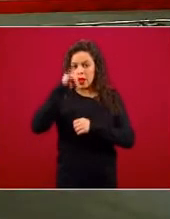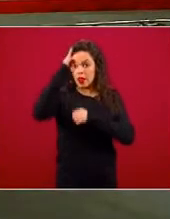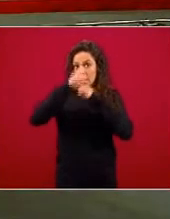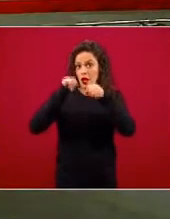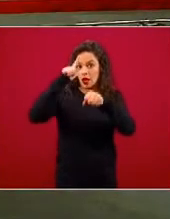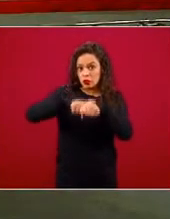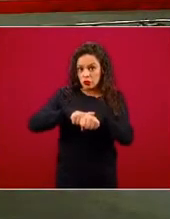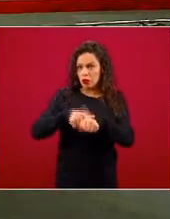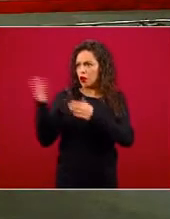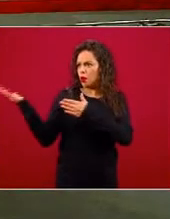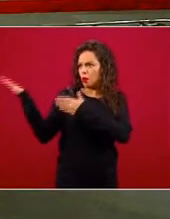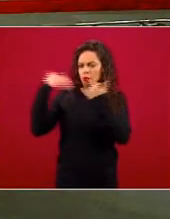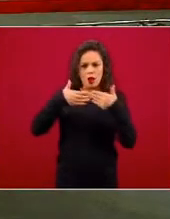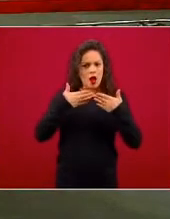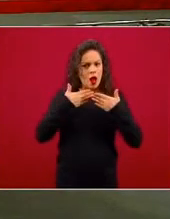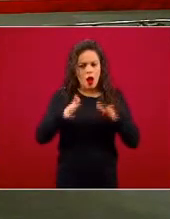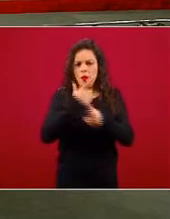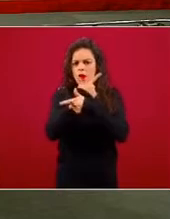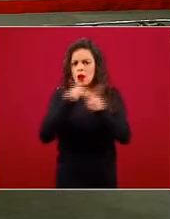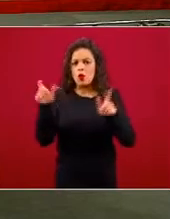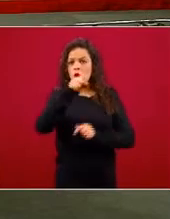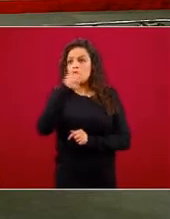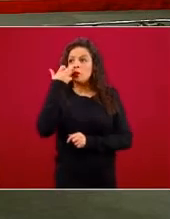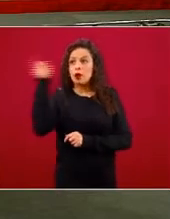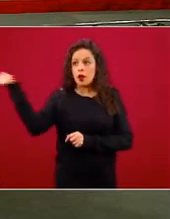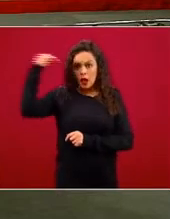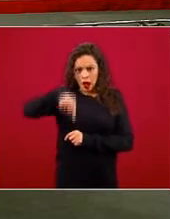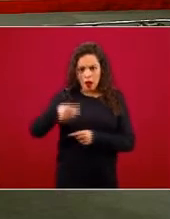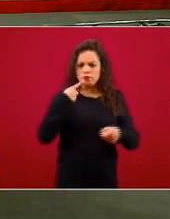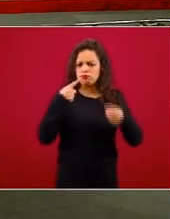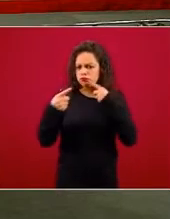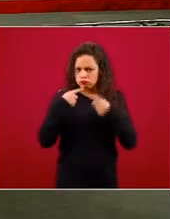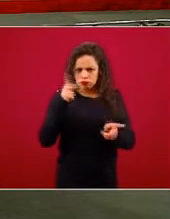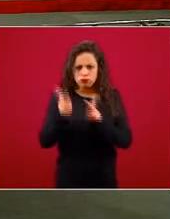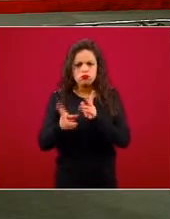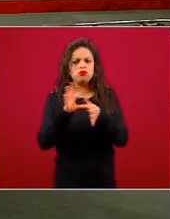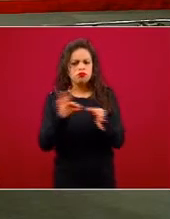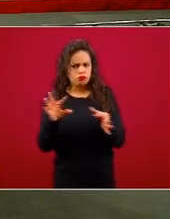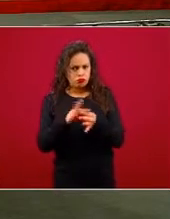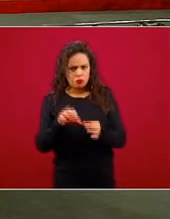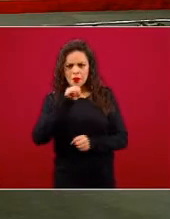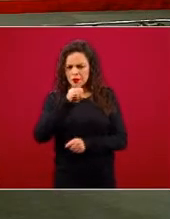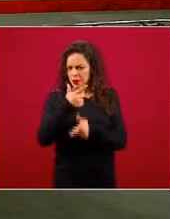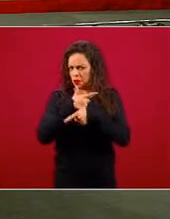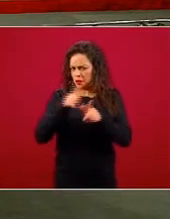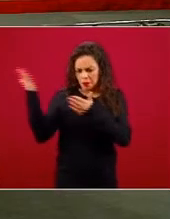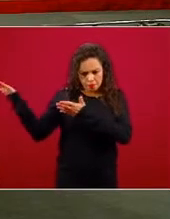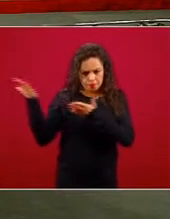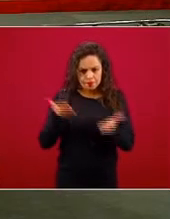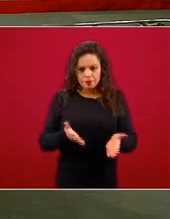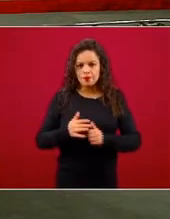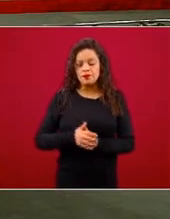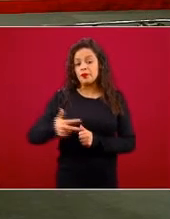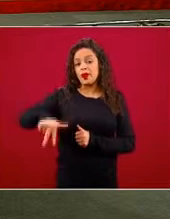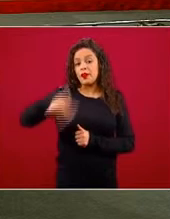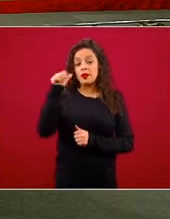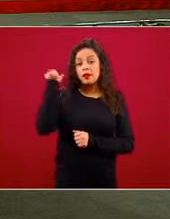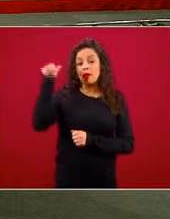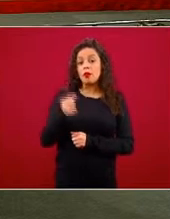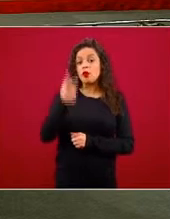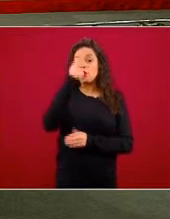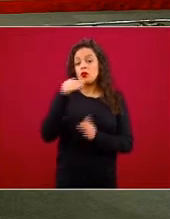more than welcome to come. We're always open for dialogue for you. In this publication that we have